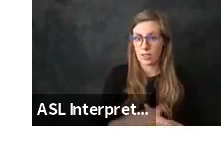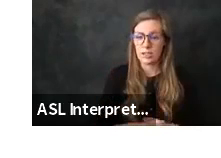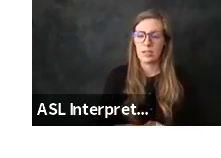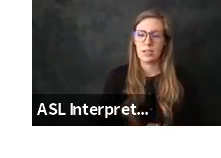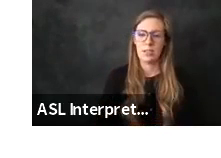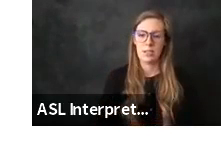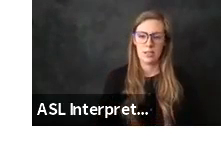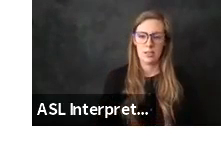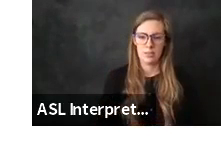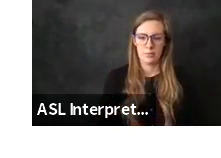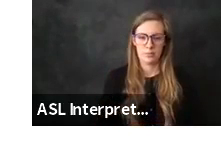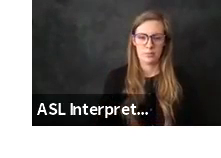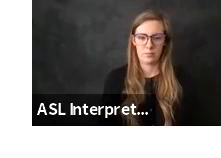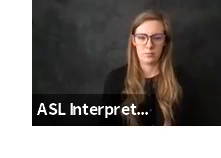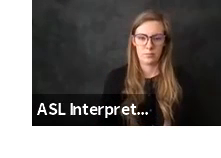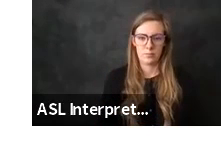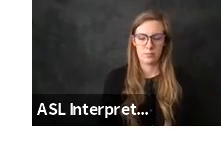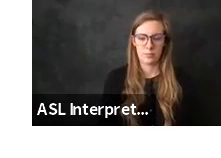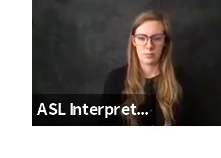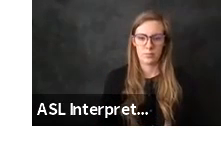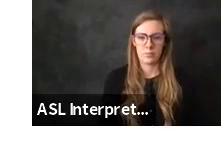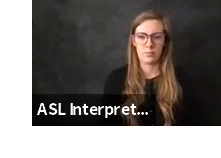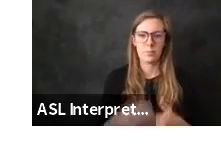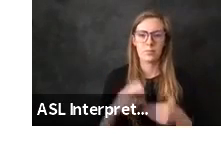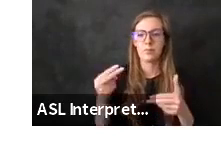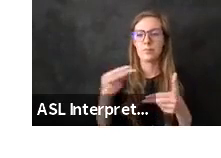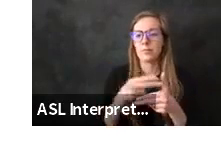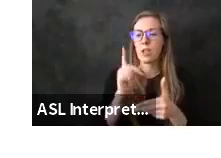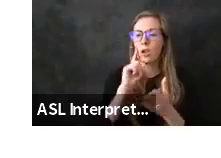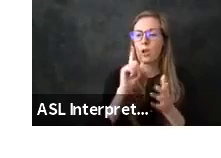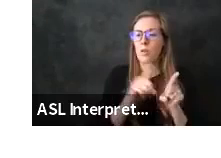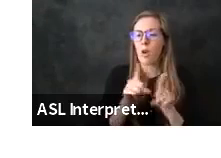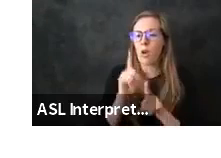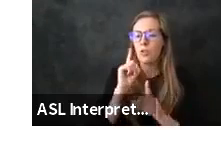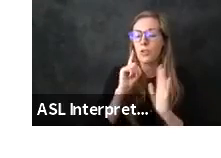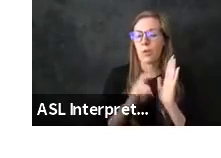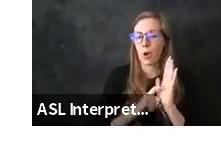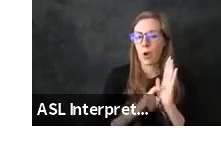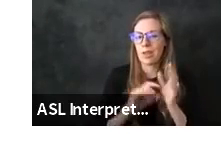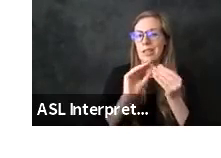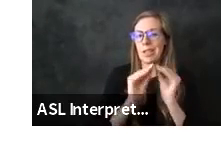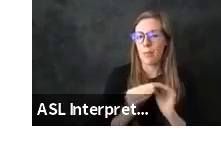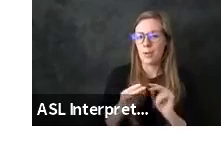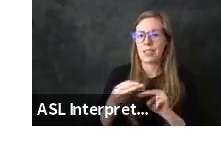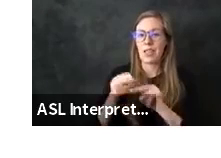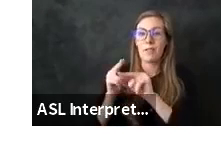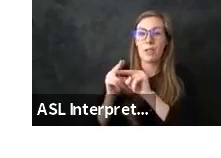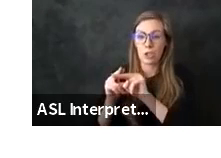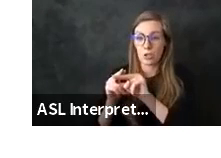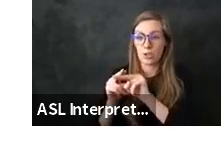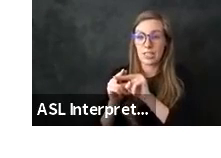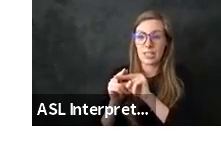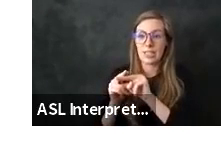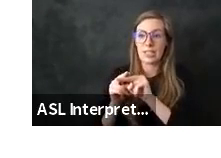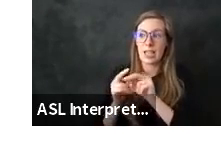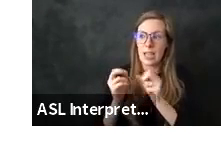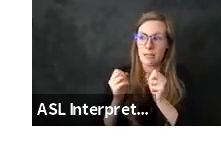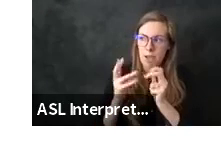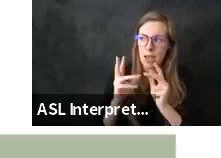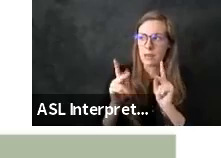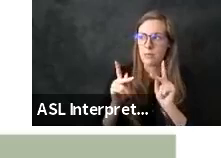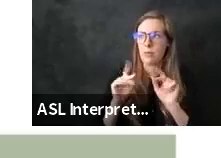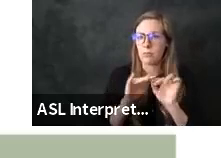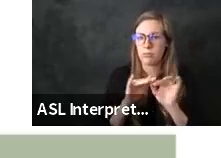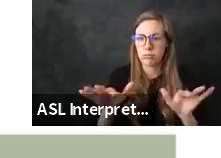factors to transmission, we have noticed increased case numbers as well as the number and size of outbreaks that we're seeing across sectors